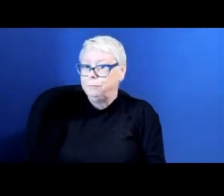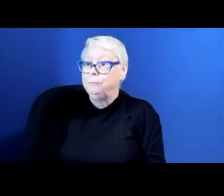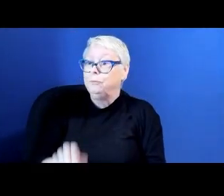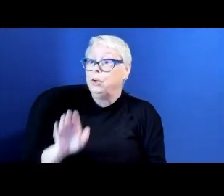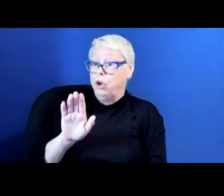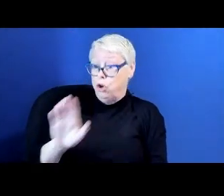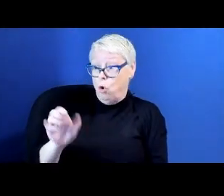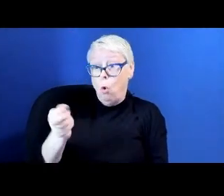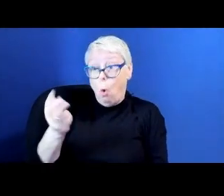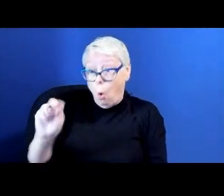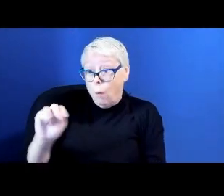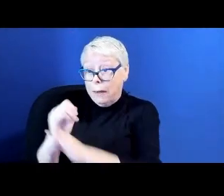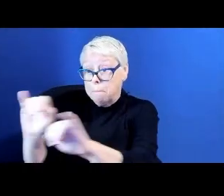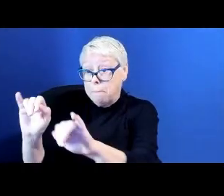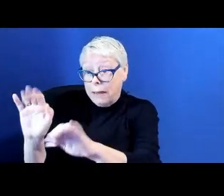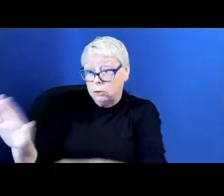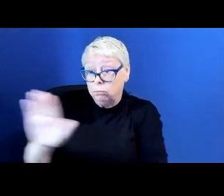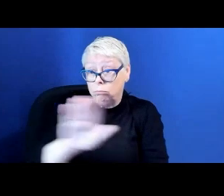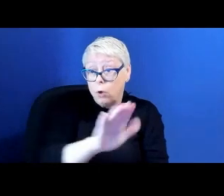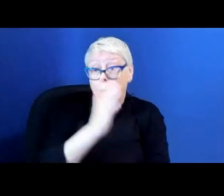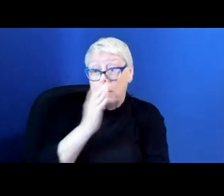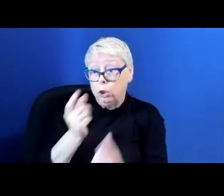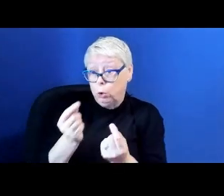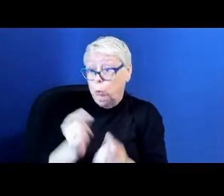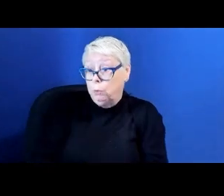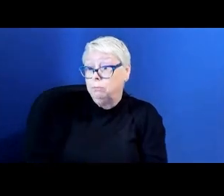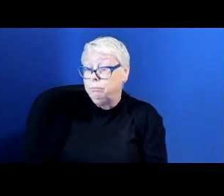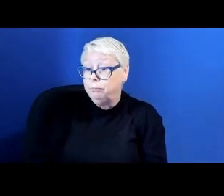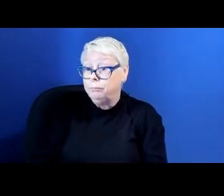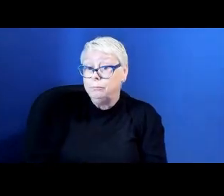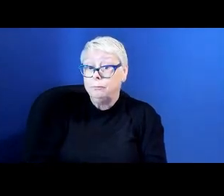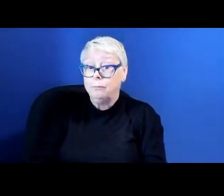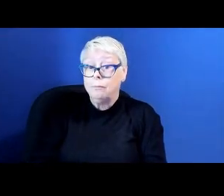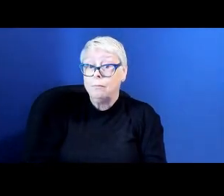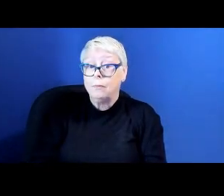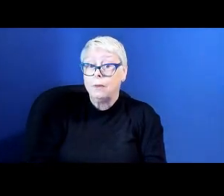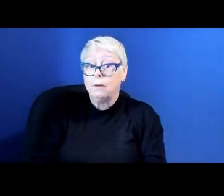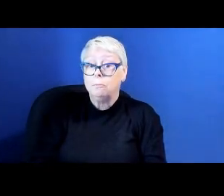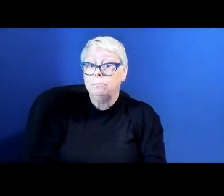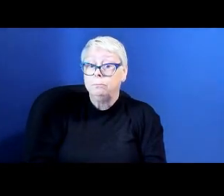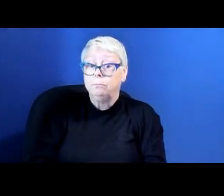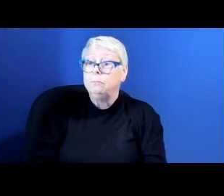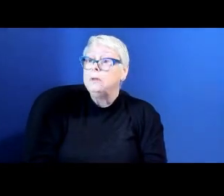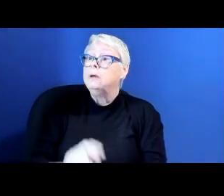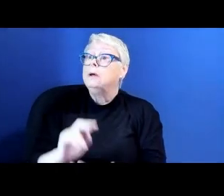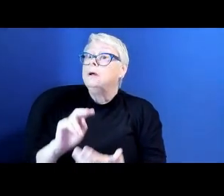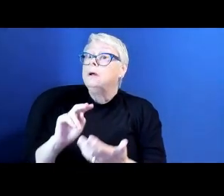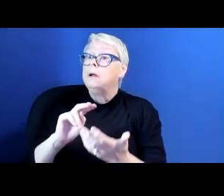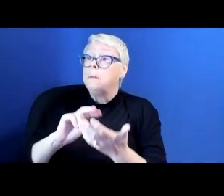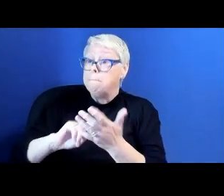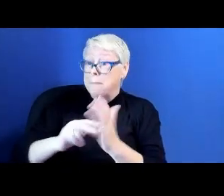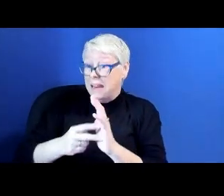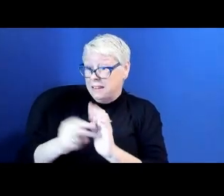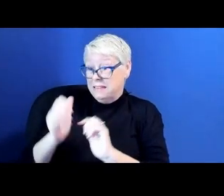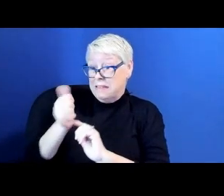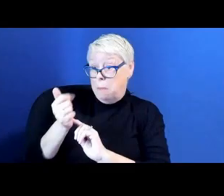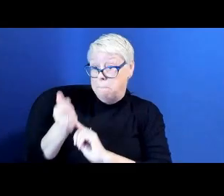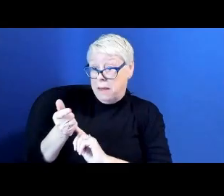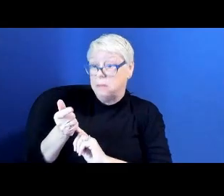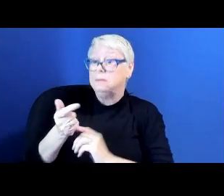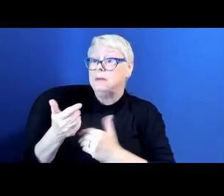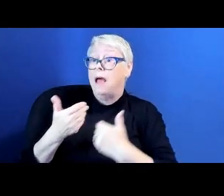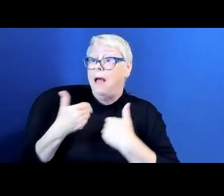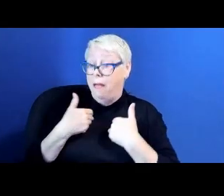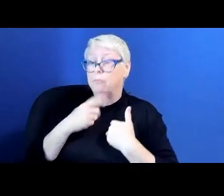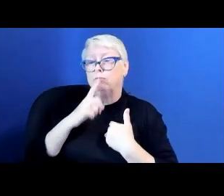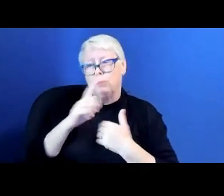will be doing this, and you will be able to do this over the 10 minutes. And we also encourage